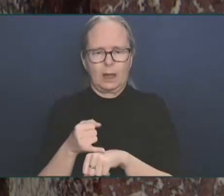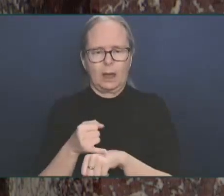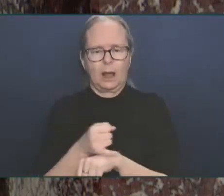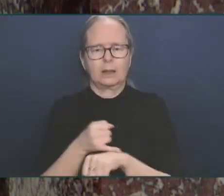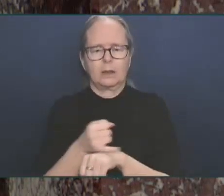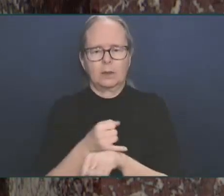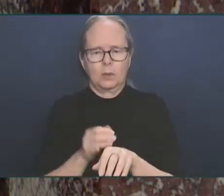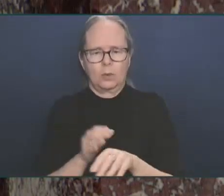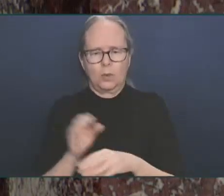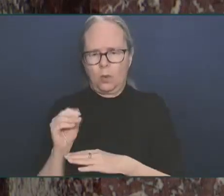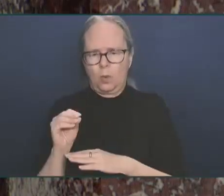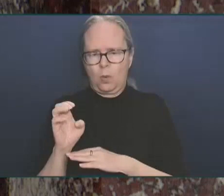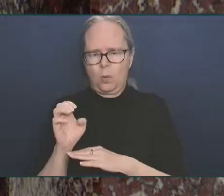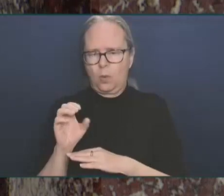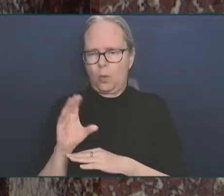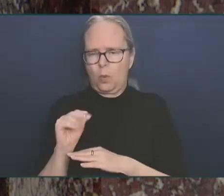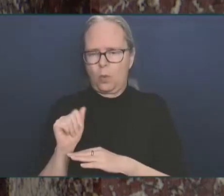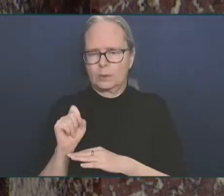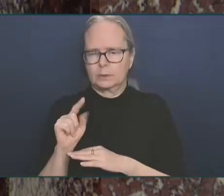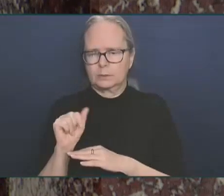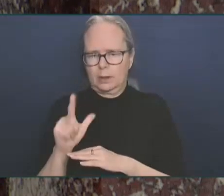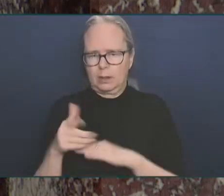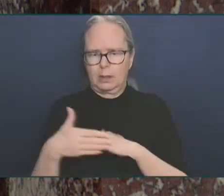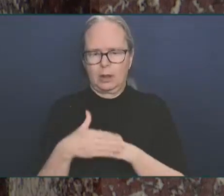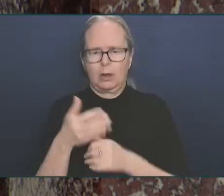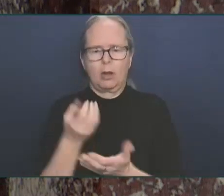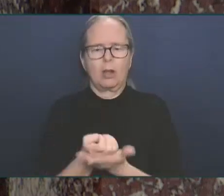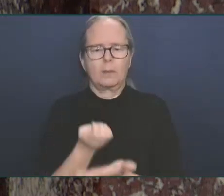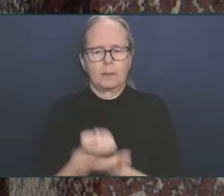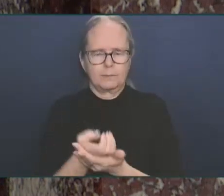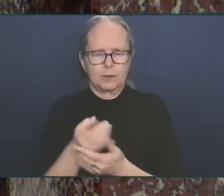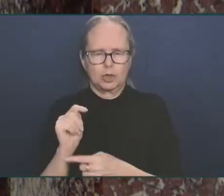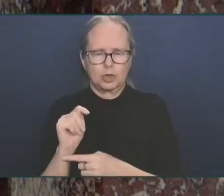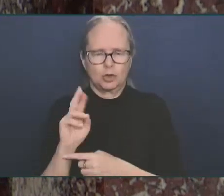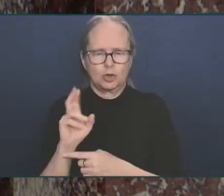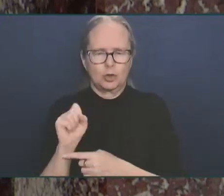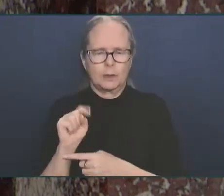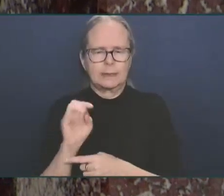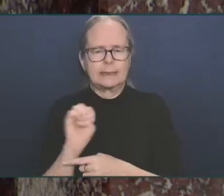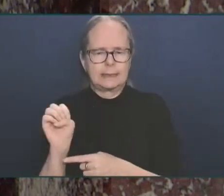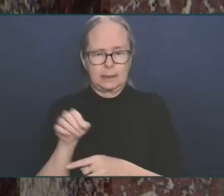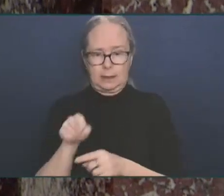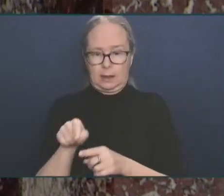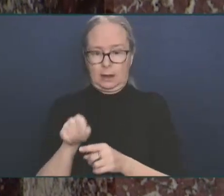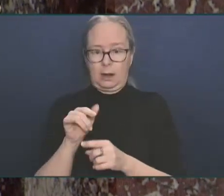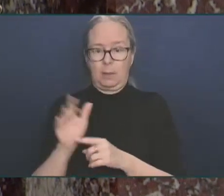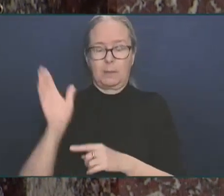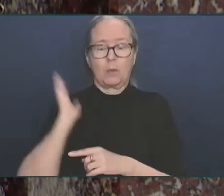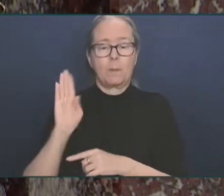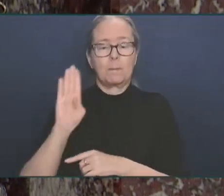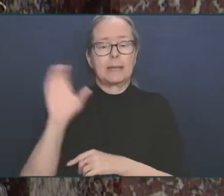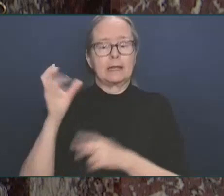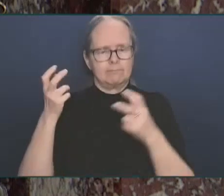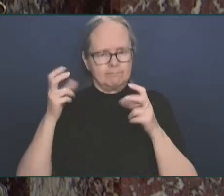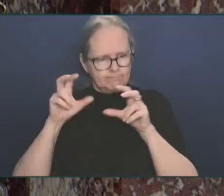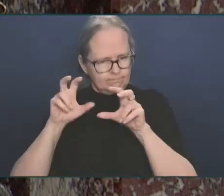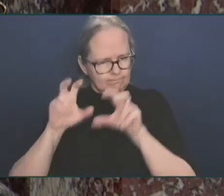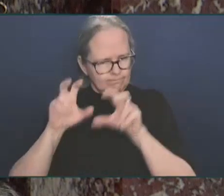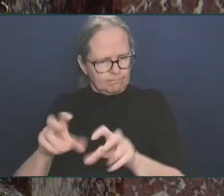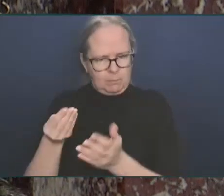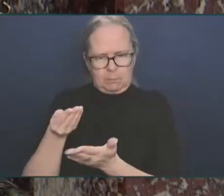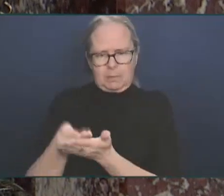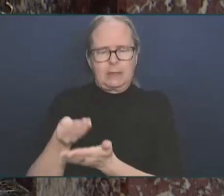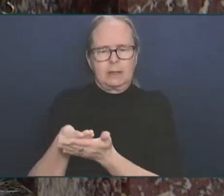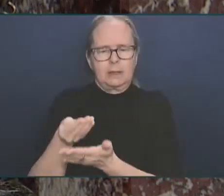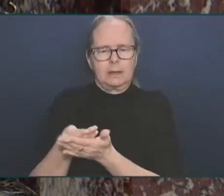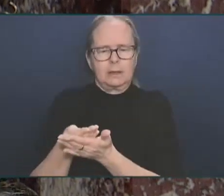in 2006 by the former BC Liberal government. This BC NDP government bought themselves some time